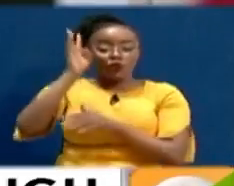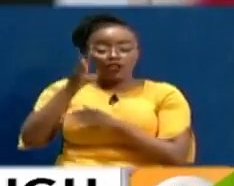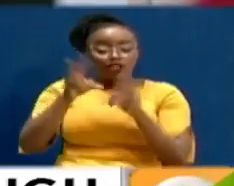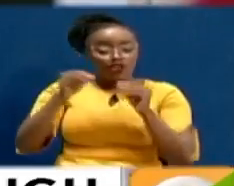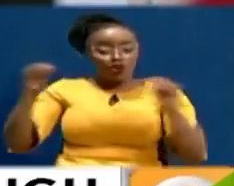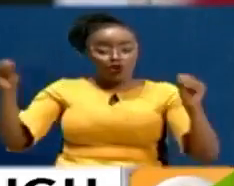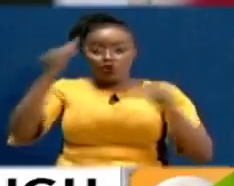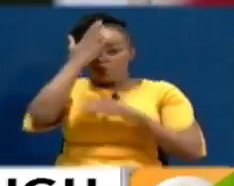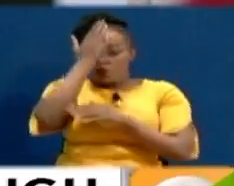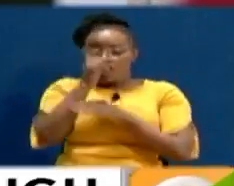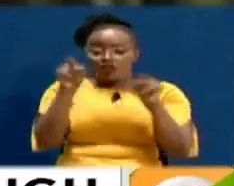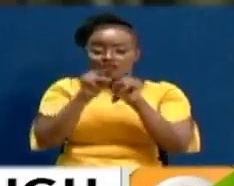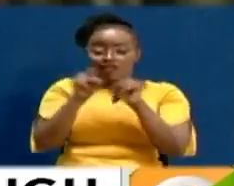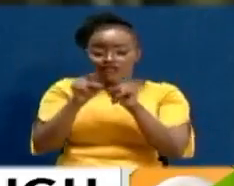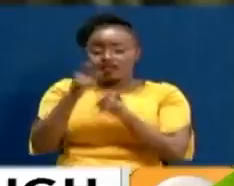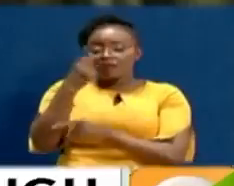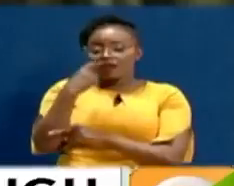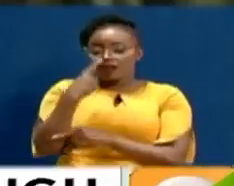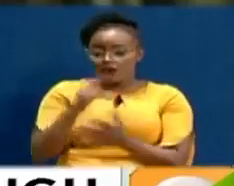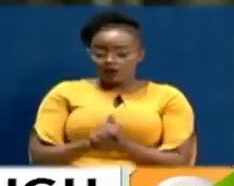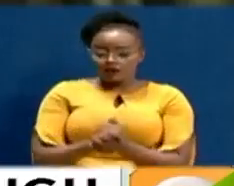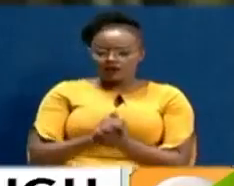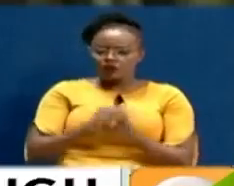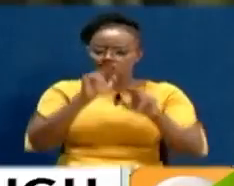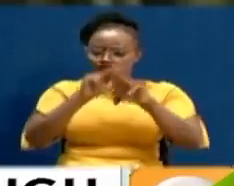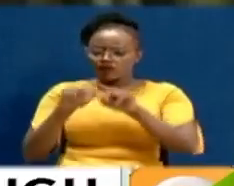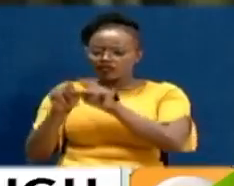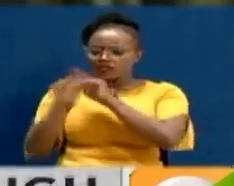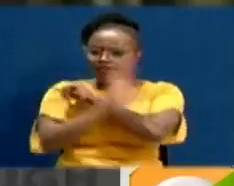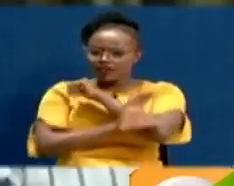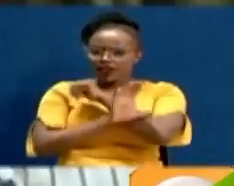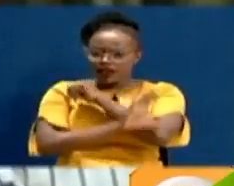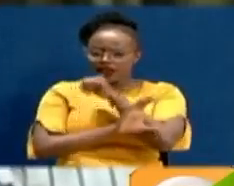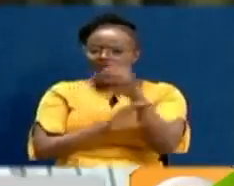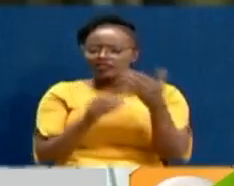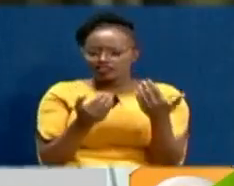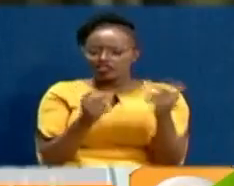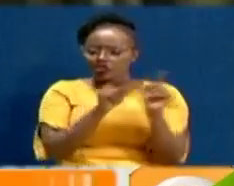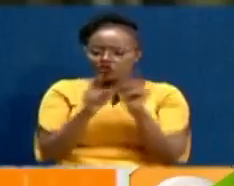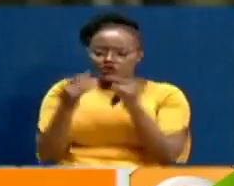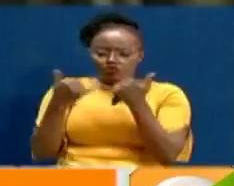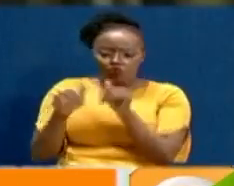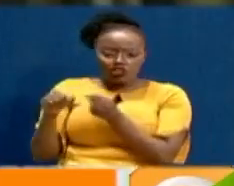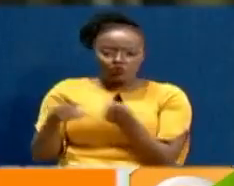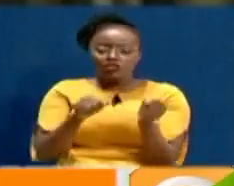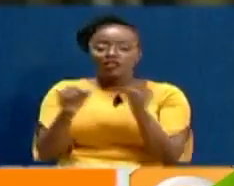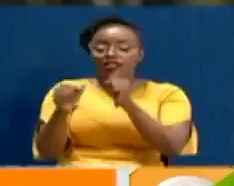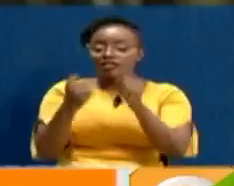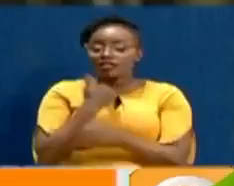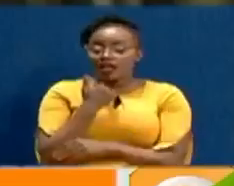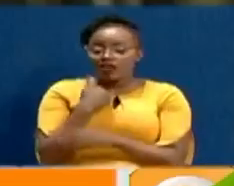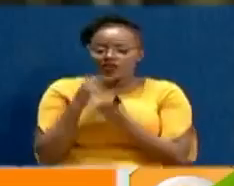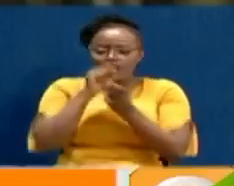bit longer for the same supply. We really need to sit down as a country and strategize